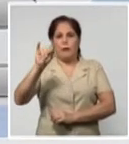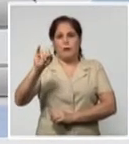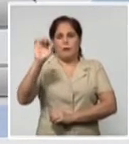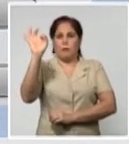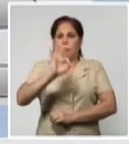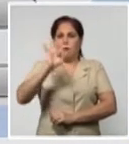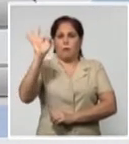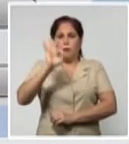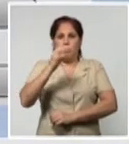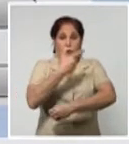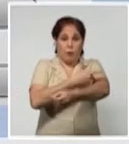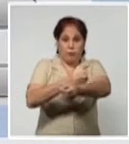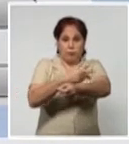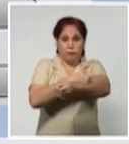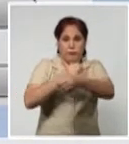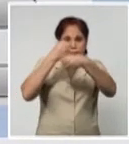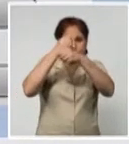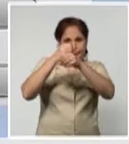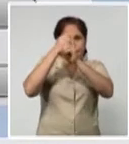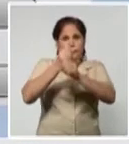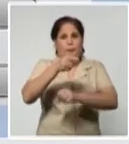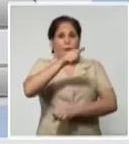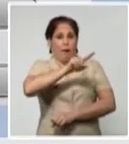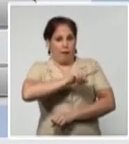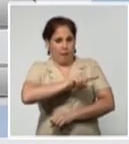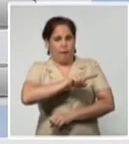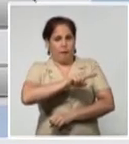0.16% of all processed samples.